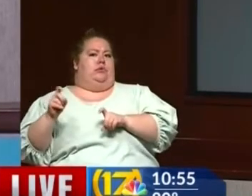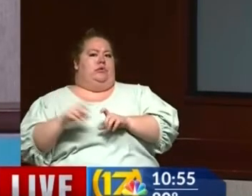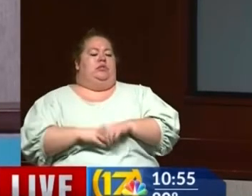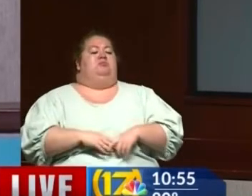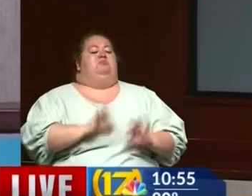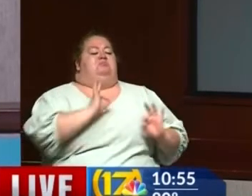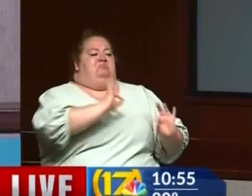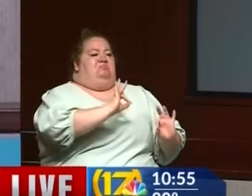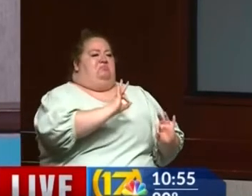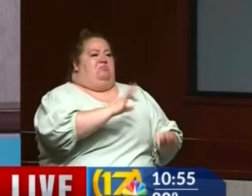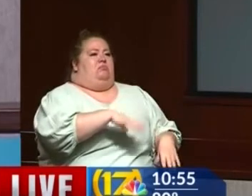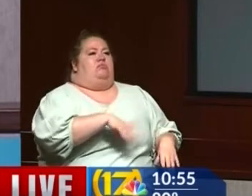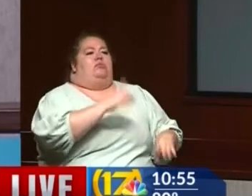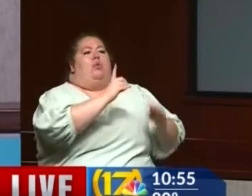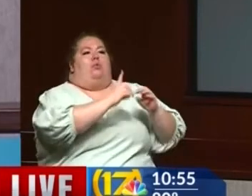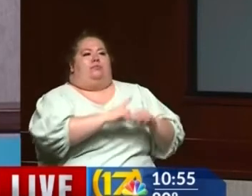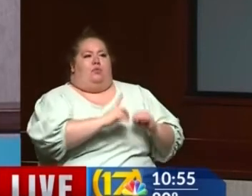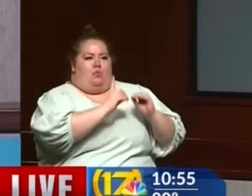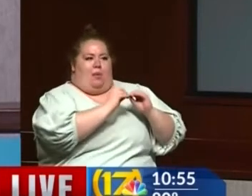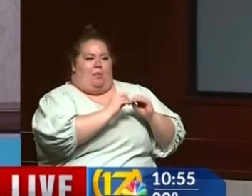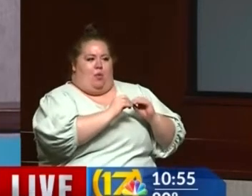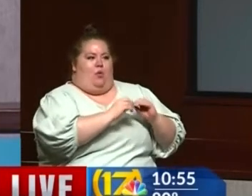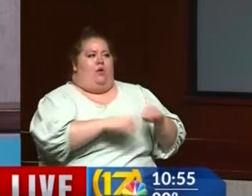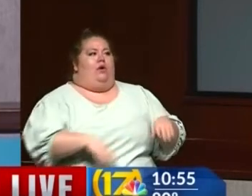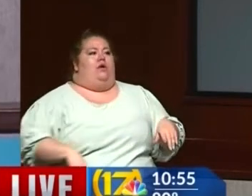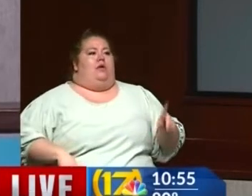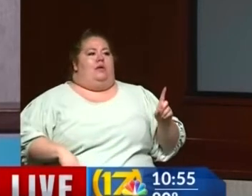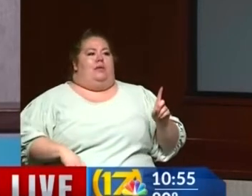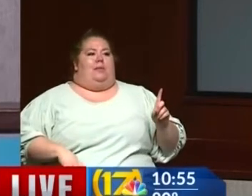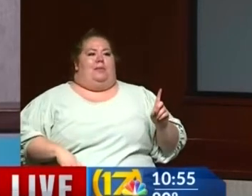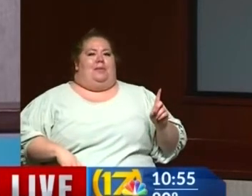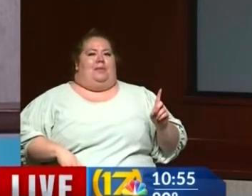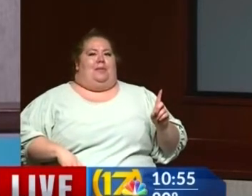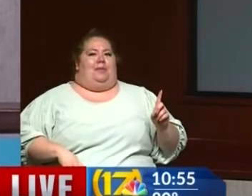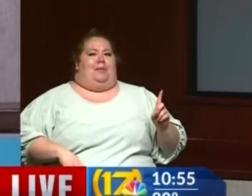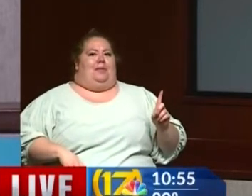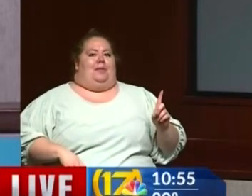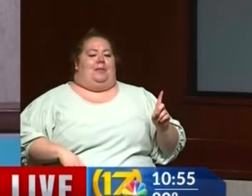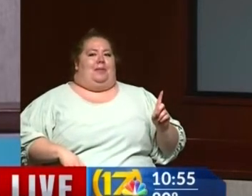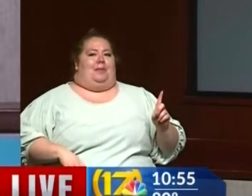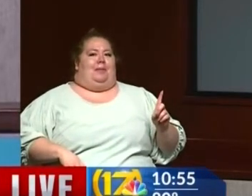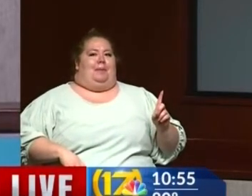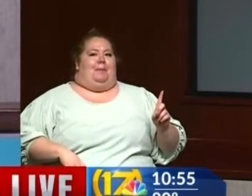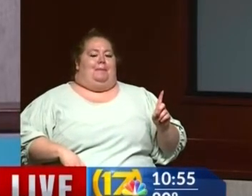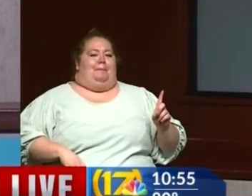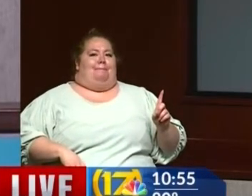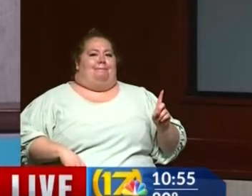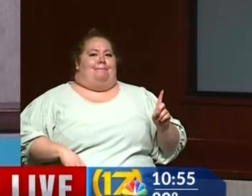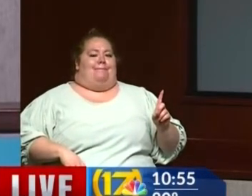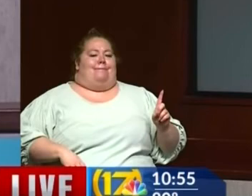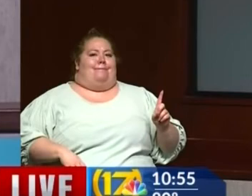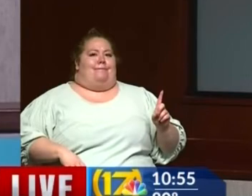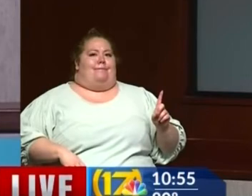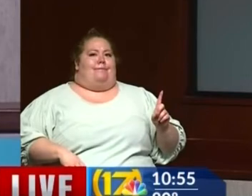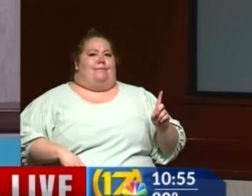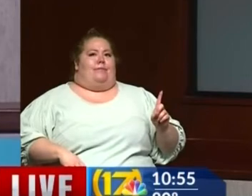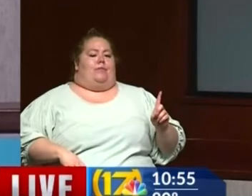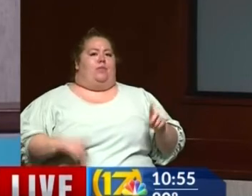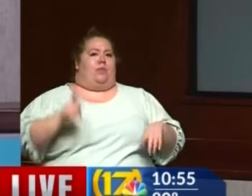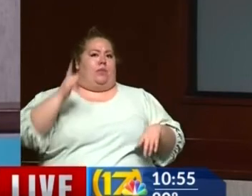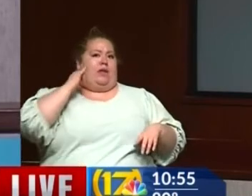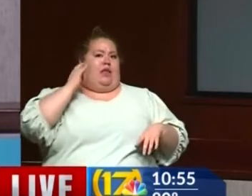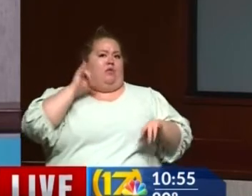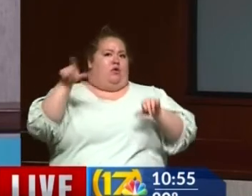Got it. One more thing. Has there been any talk with the California Association